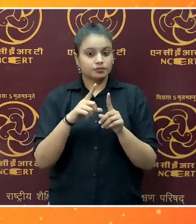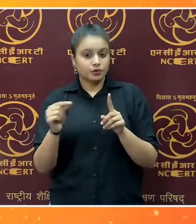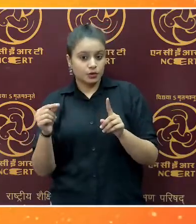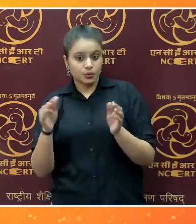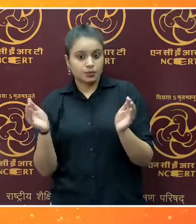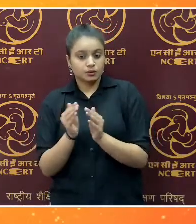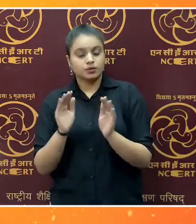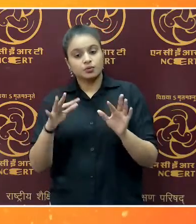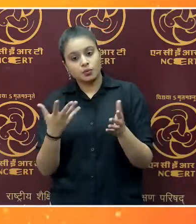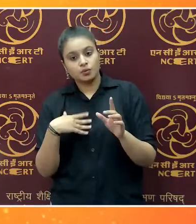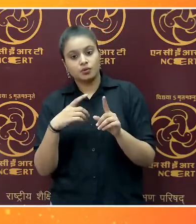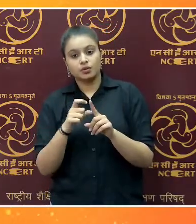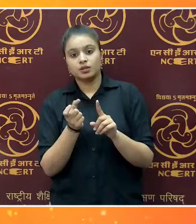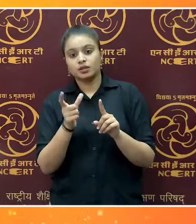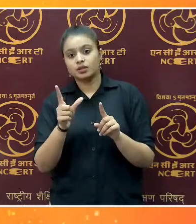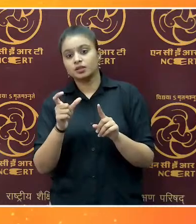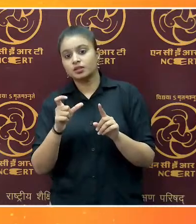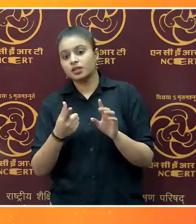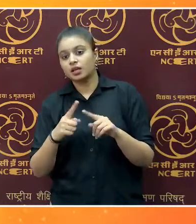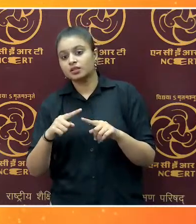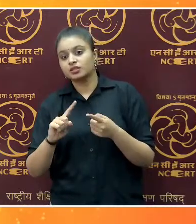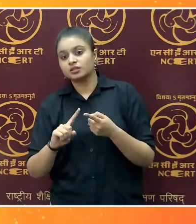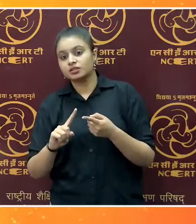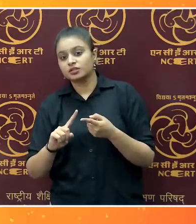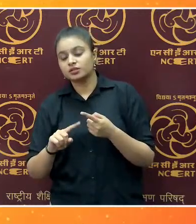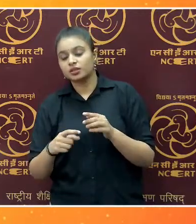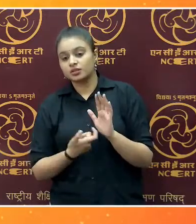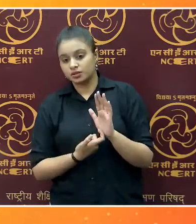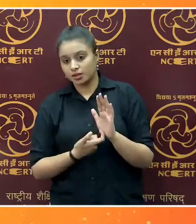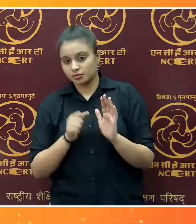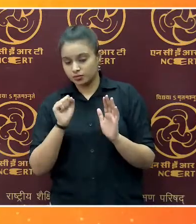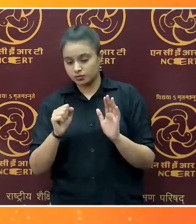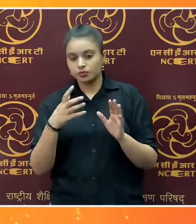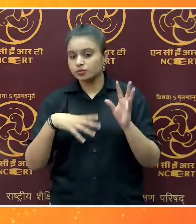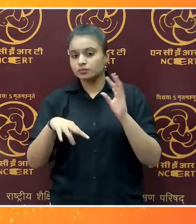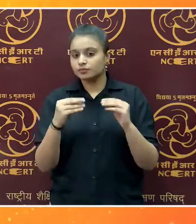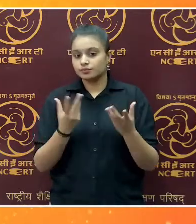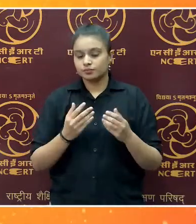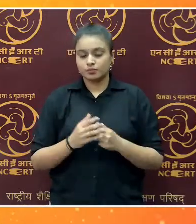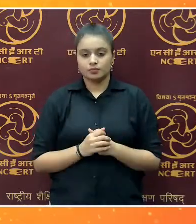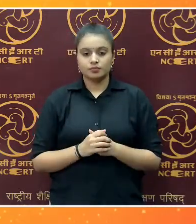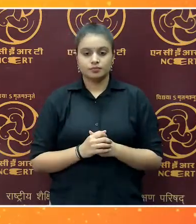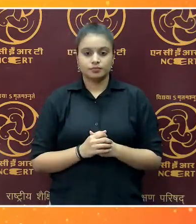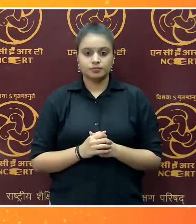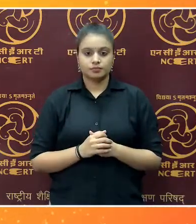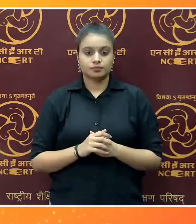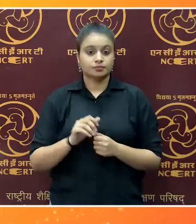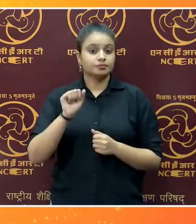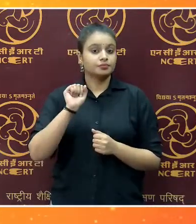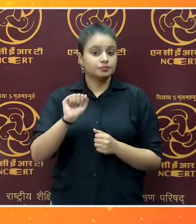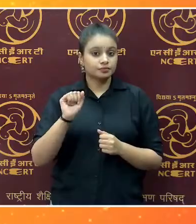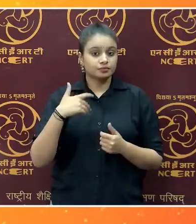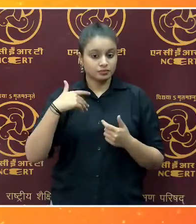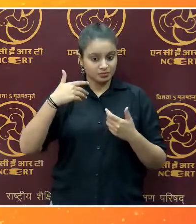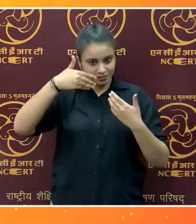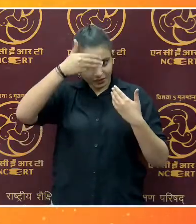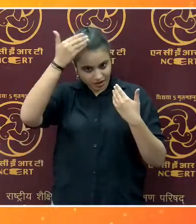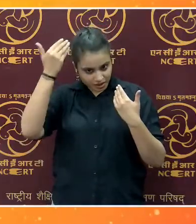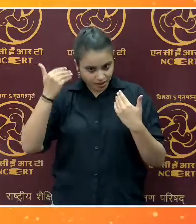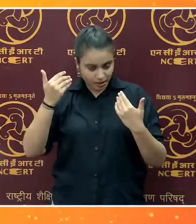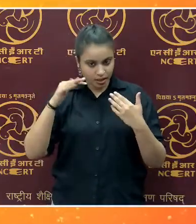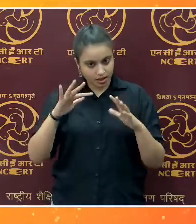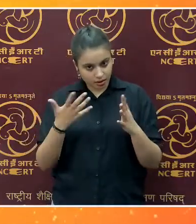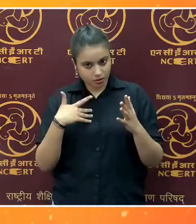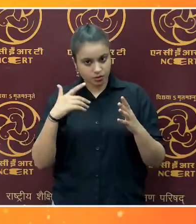Dr. Albatross, by the way? First of all, Dr. Albatross. So, albatross around the neck is a phrase,